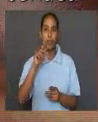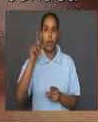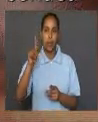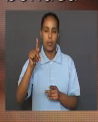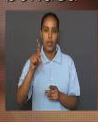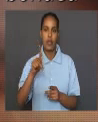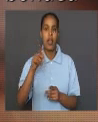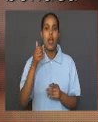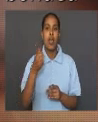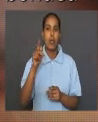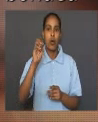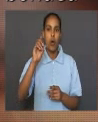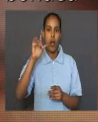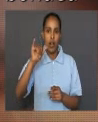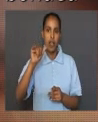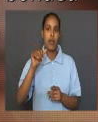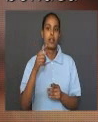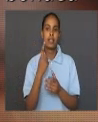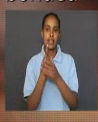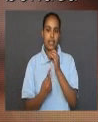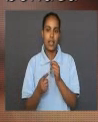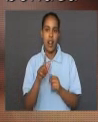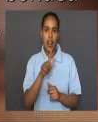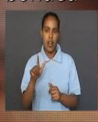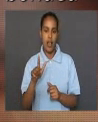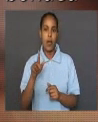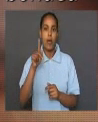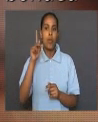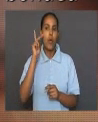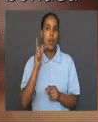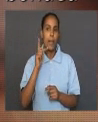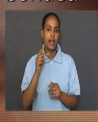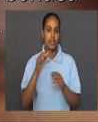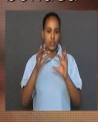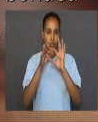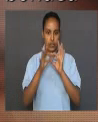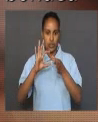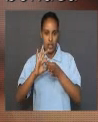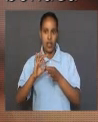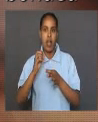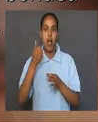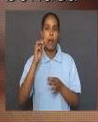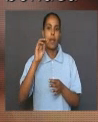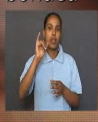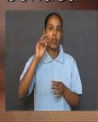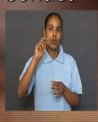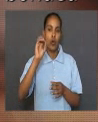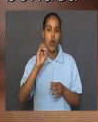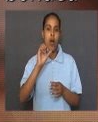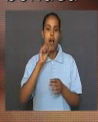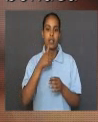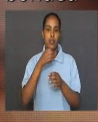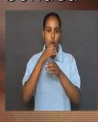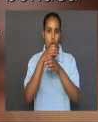A polypeptide is a single linear polymer chain of amino acids that